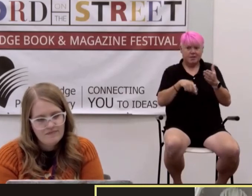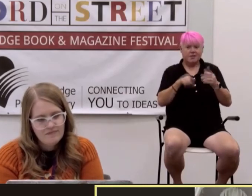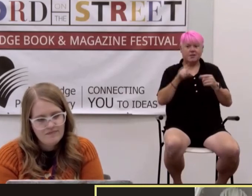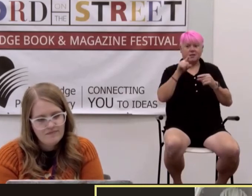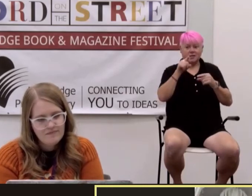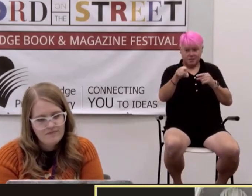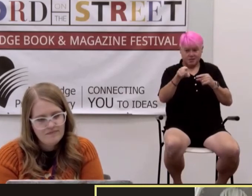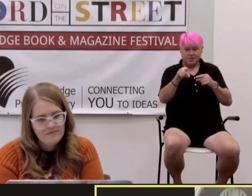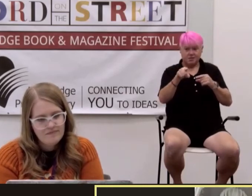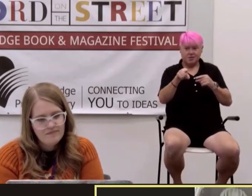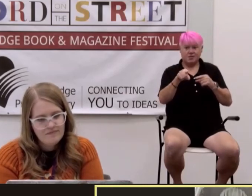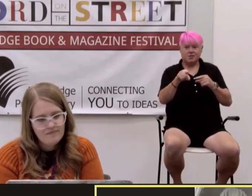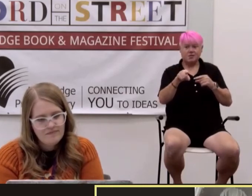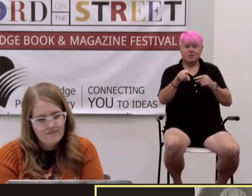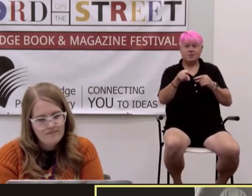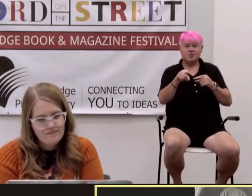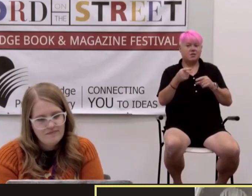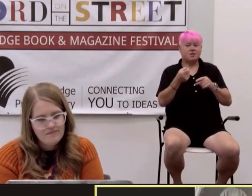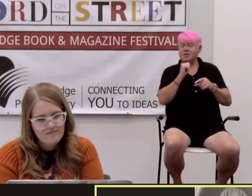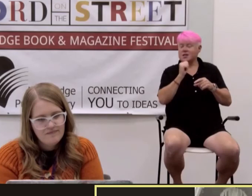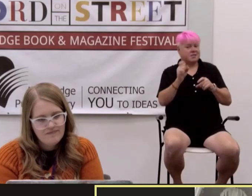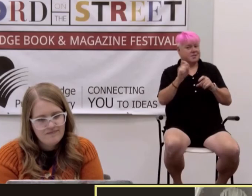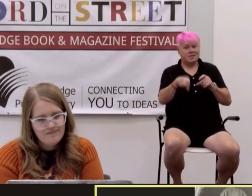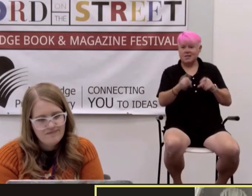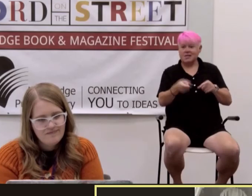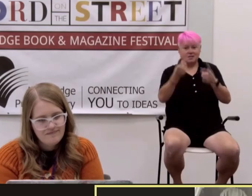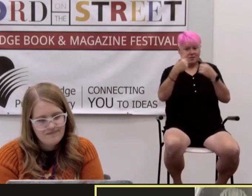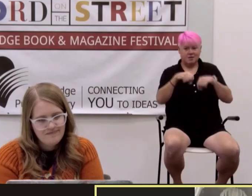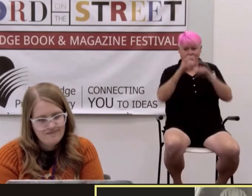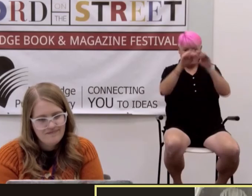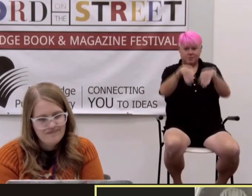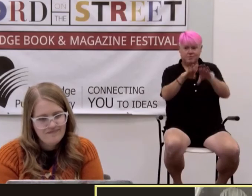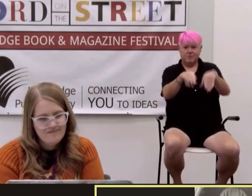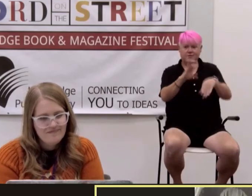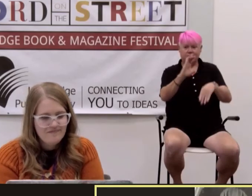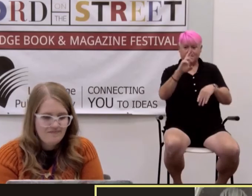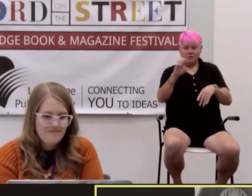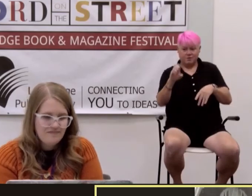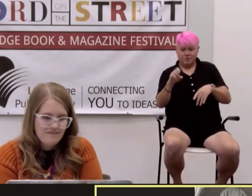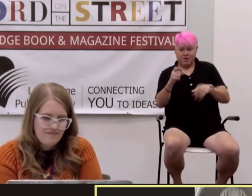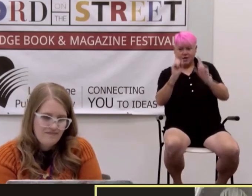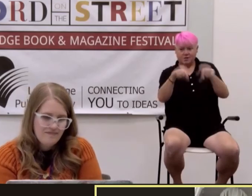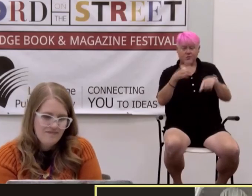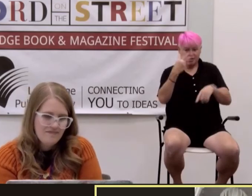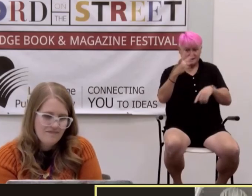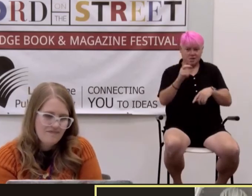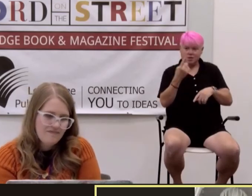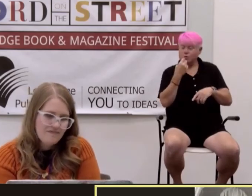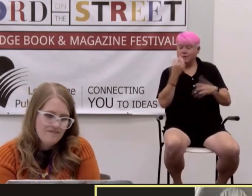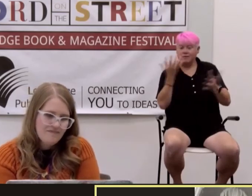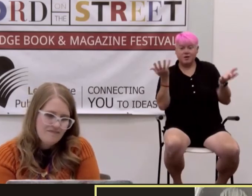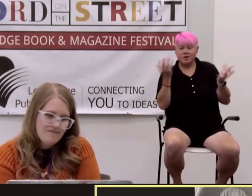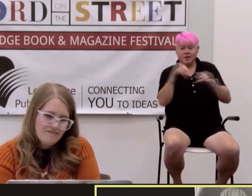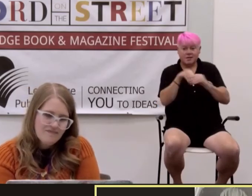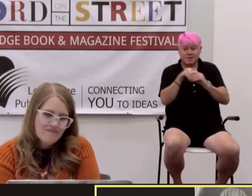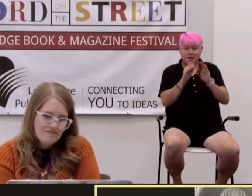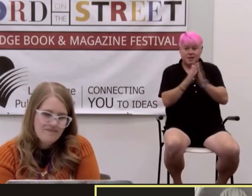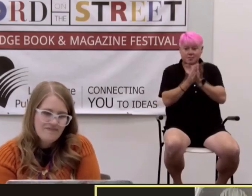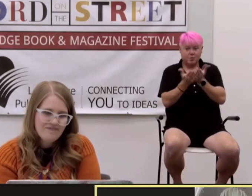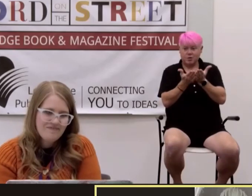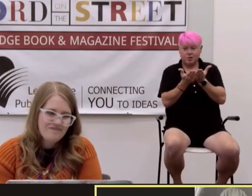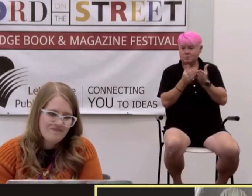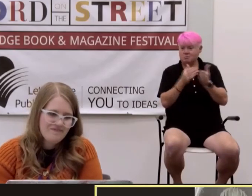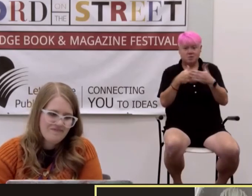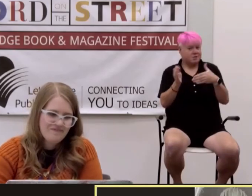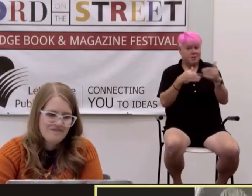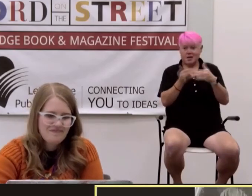she comes to the River Cree, she doesn't need to. I can go see whoever and sign a book. I have no problem. And